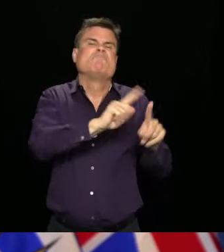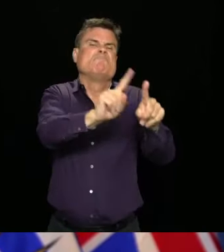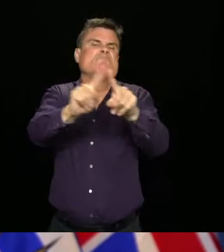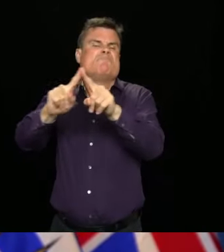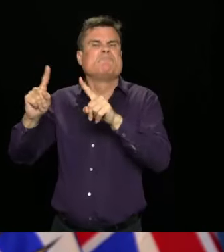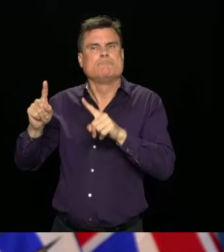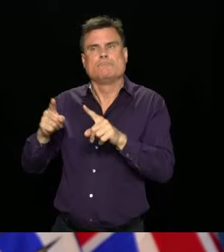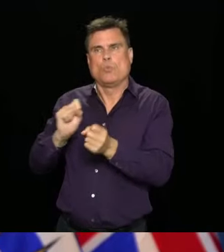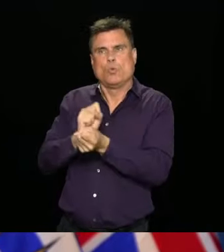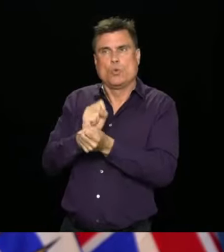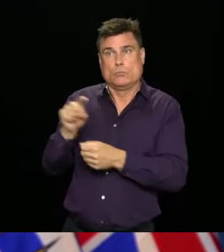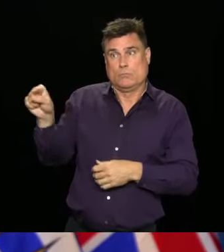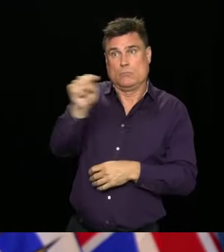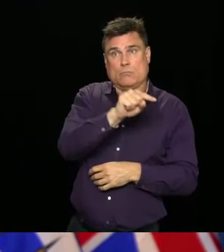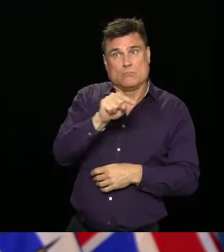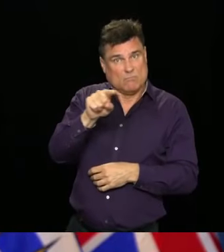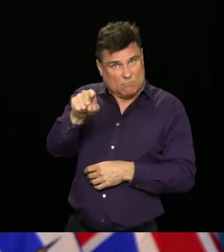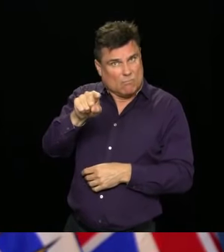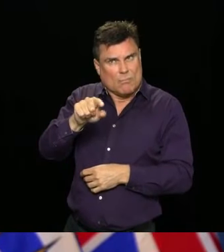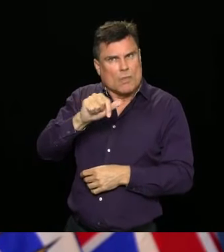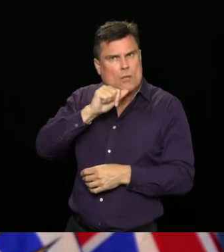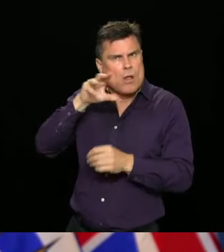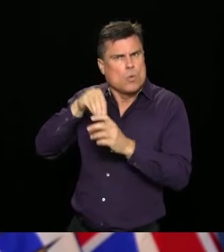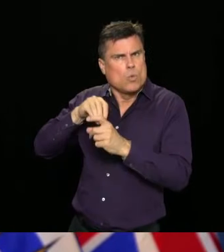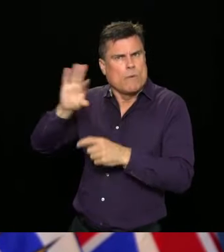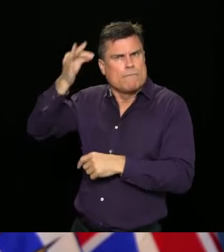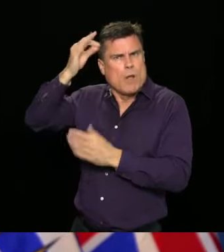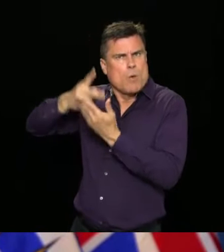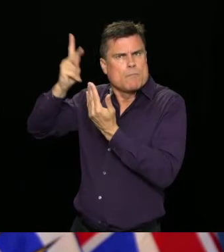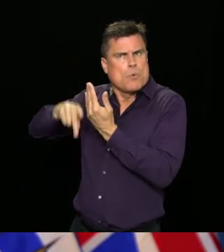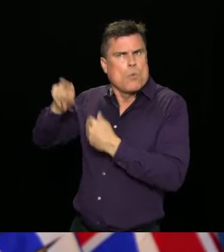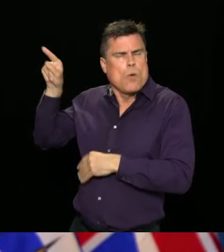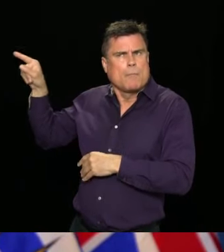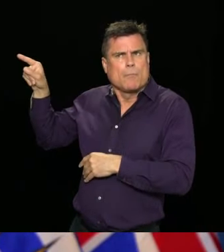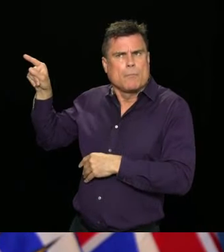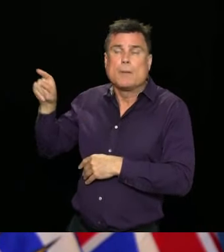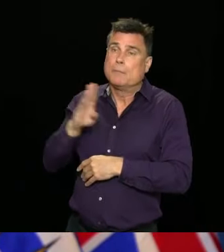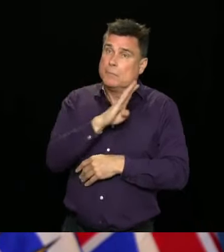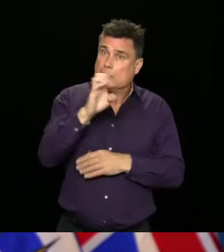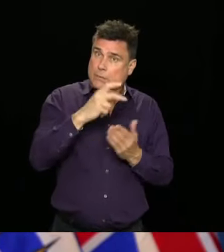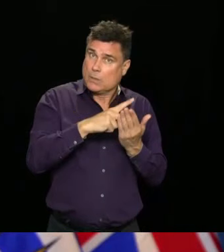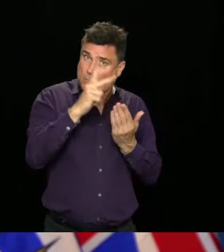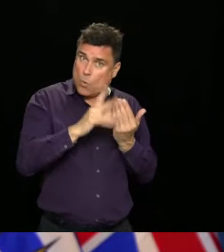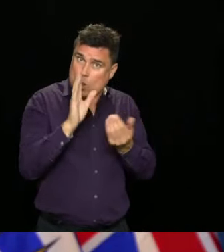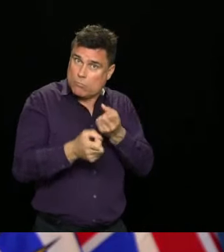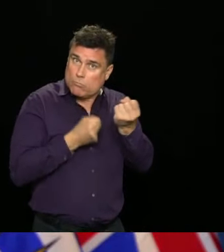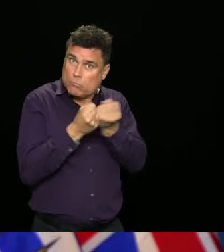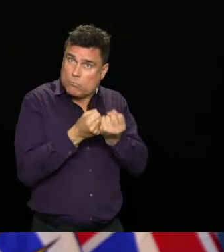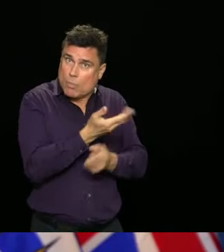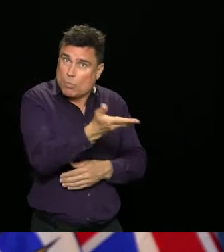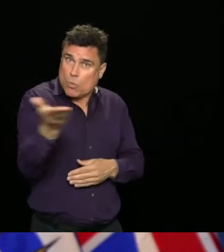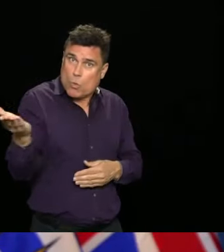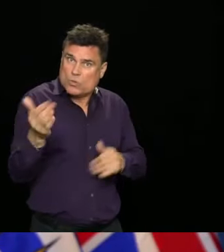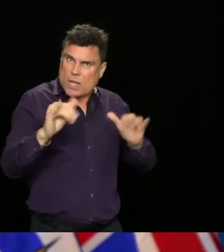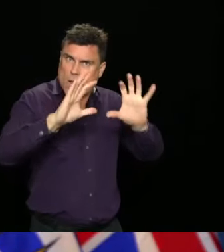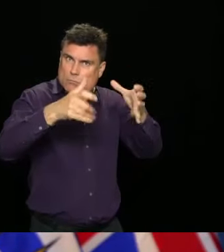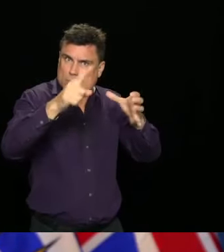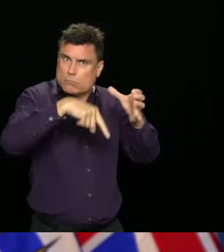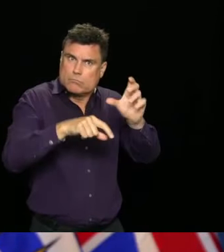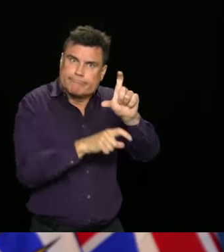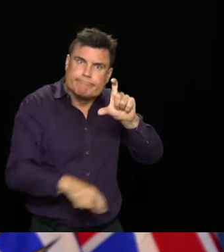employees. Is the province considering filling these gaps in the federal program to pay workers with funding of its own? Well,